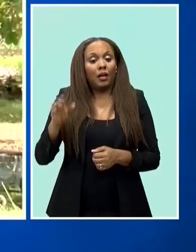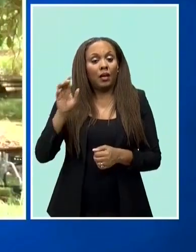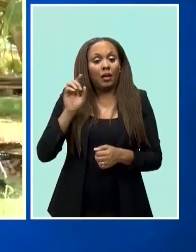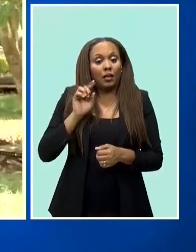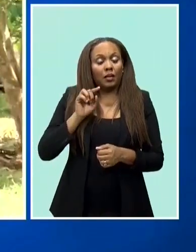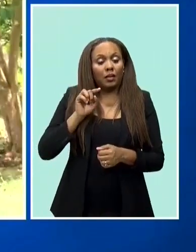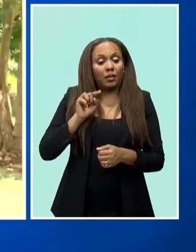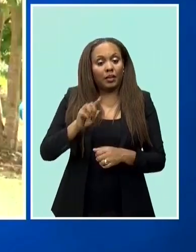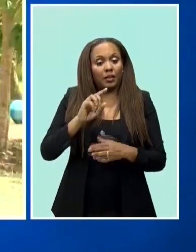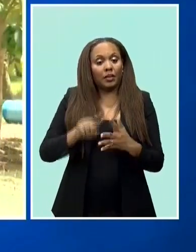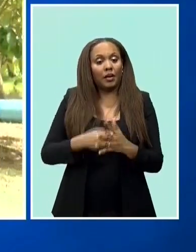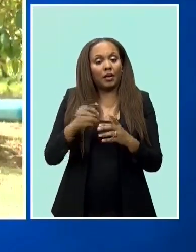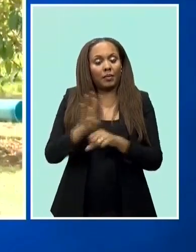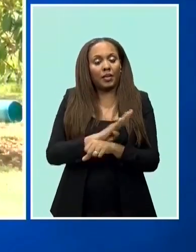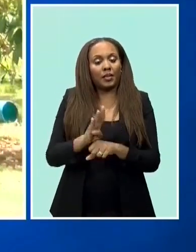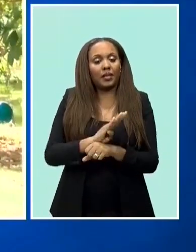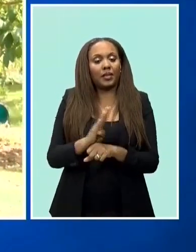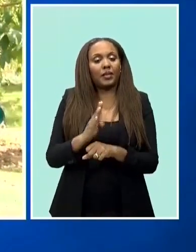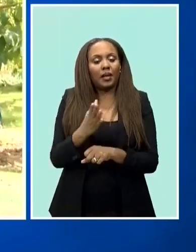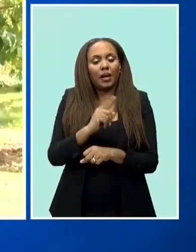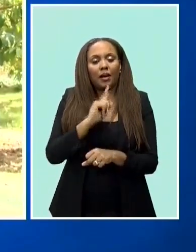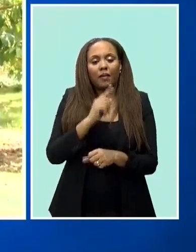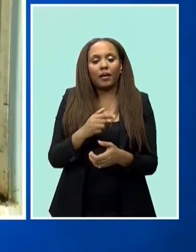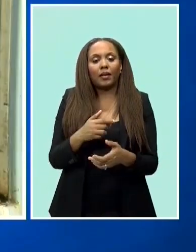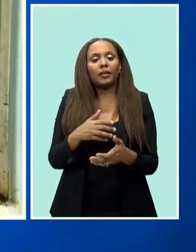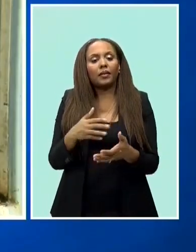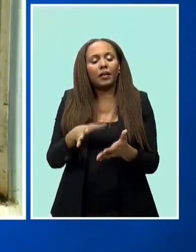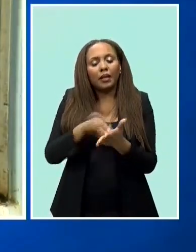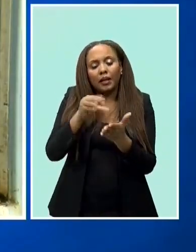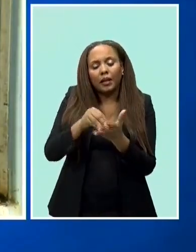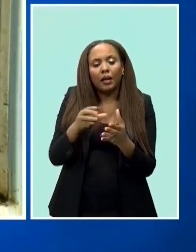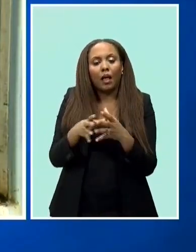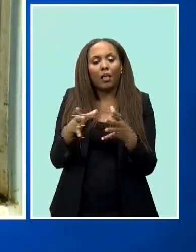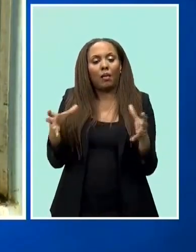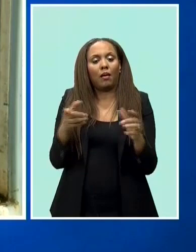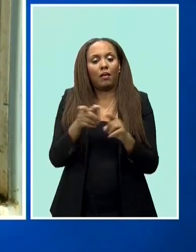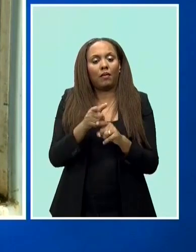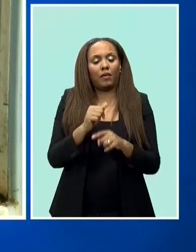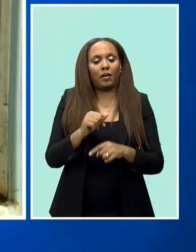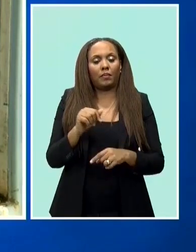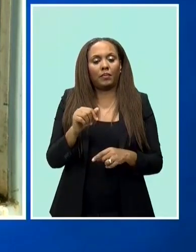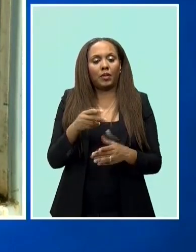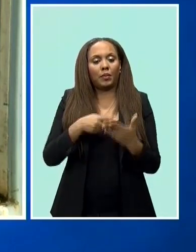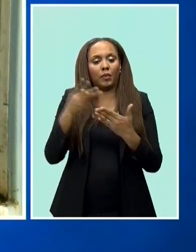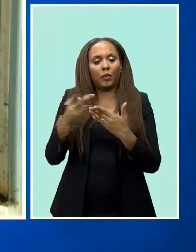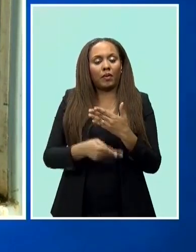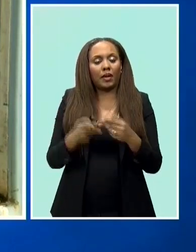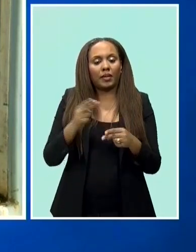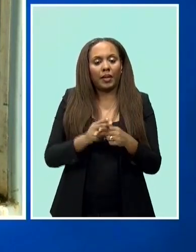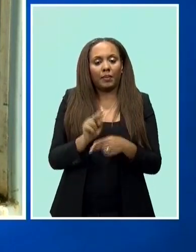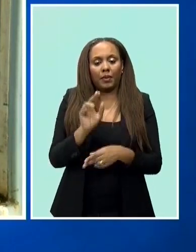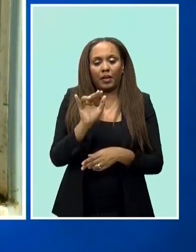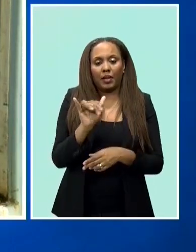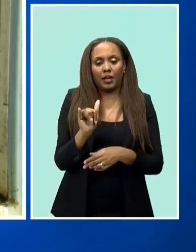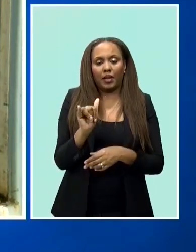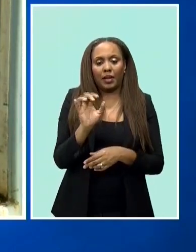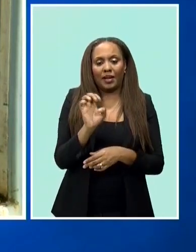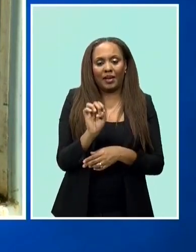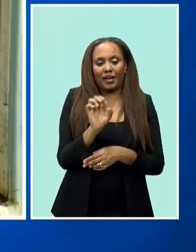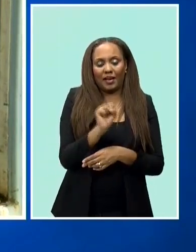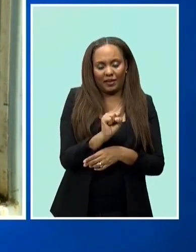startup of the business. Yes has been a great help to us in terms of whenever we've approached them, they've been always willing to help